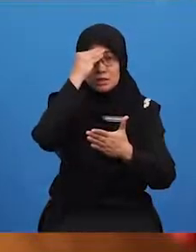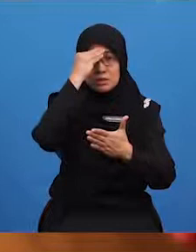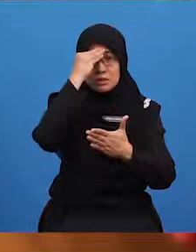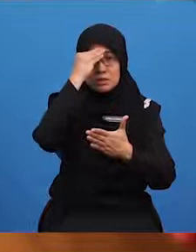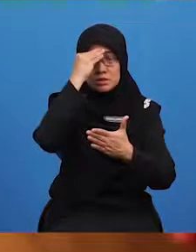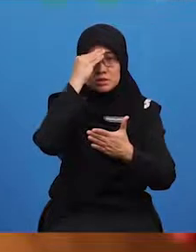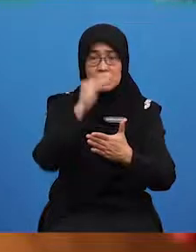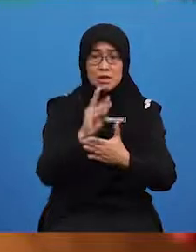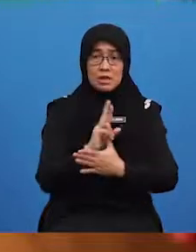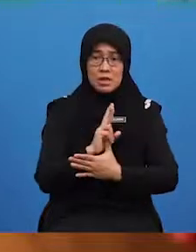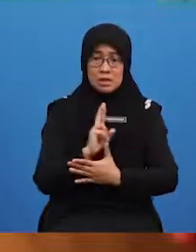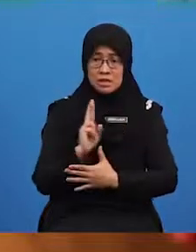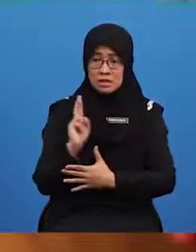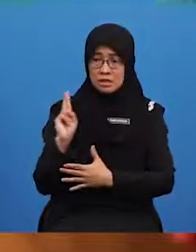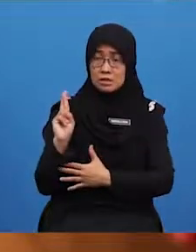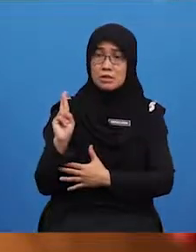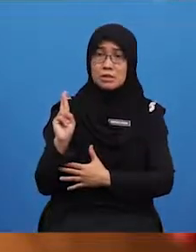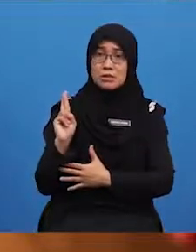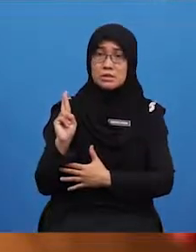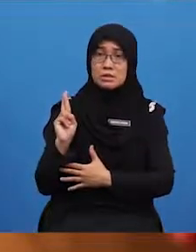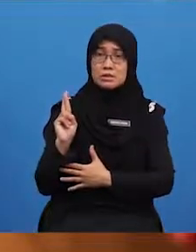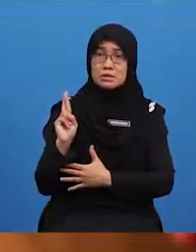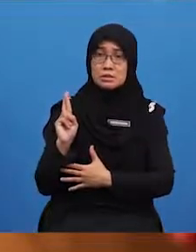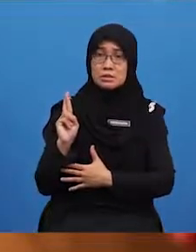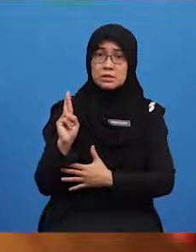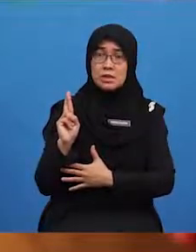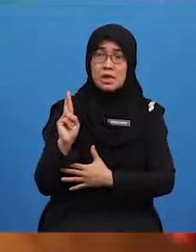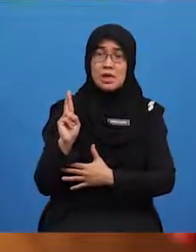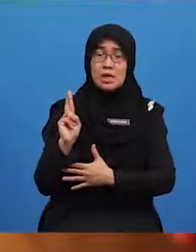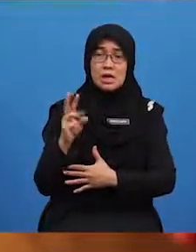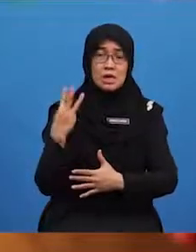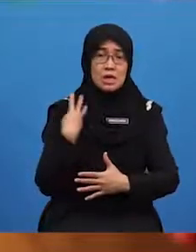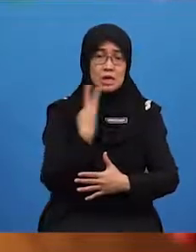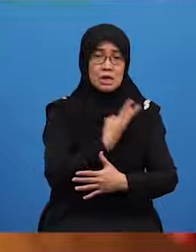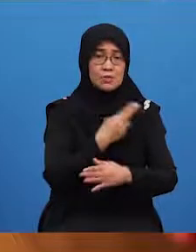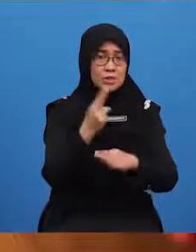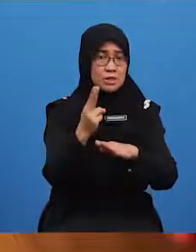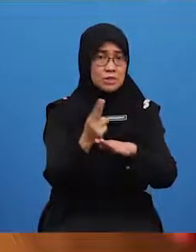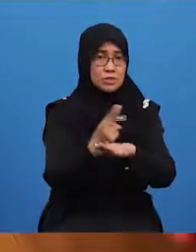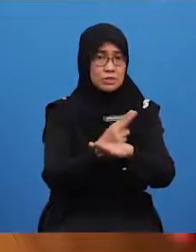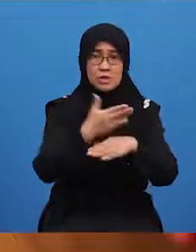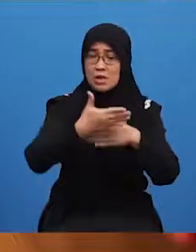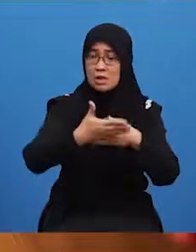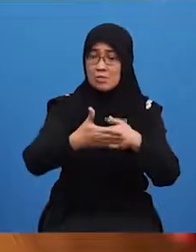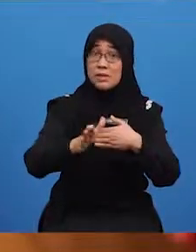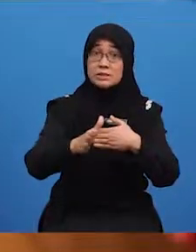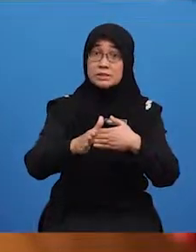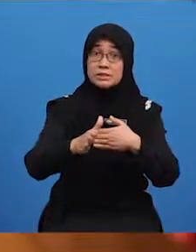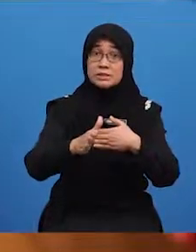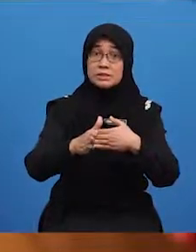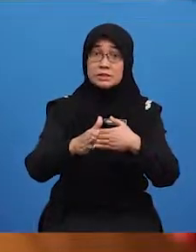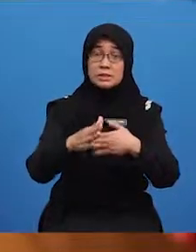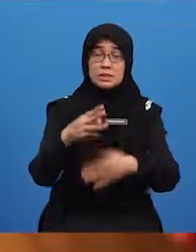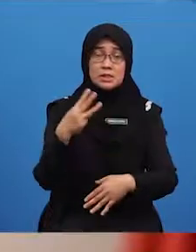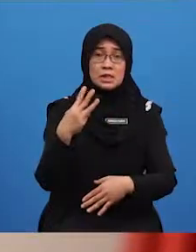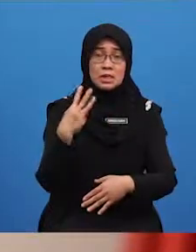Yolo. We have also learned that on the right hand side of the clock, we will use the word